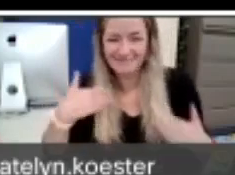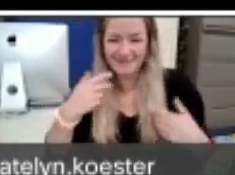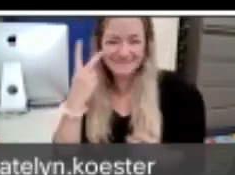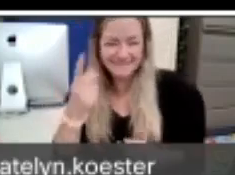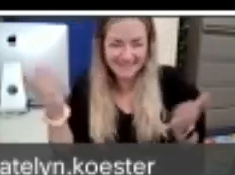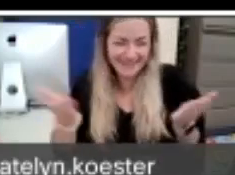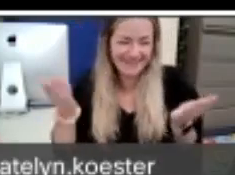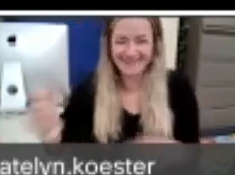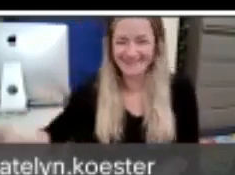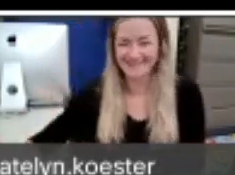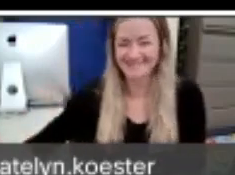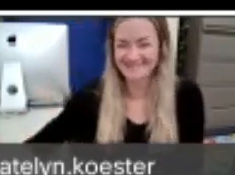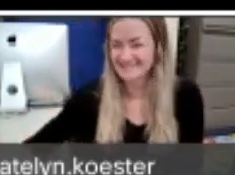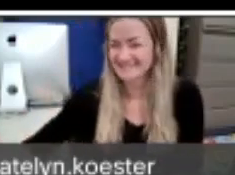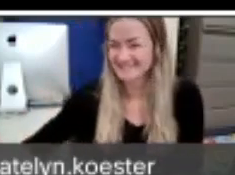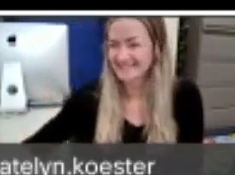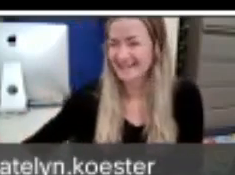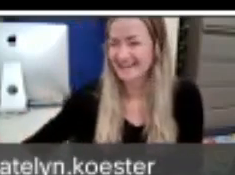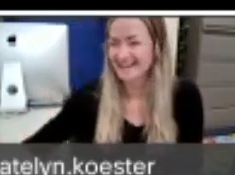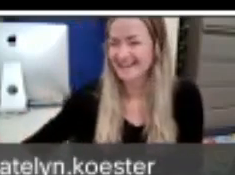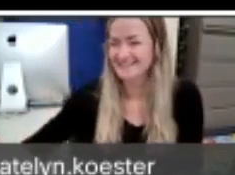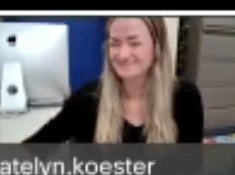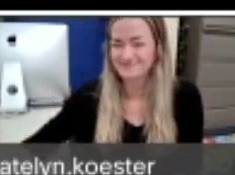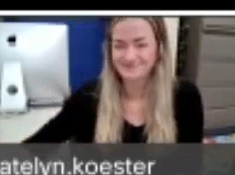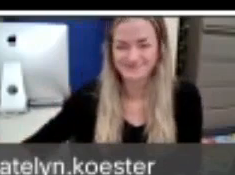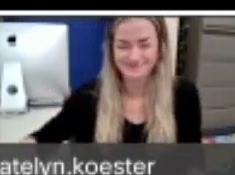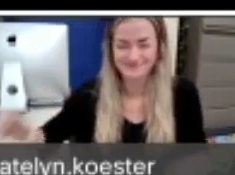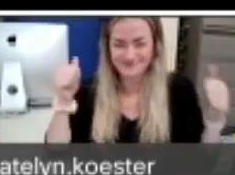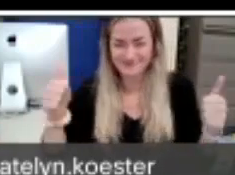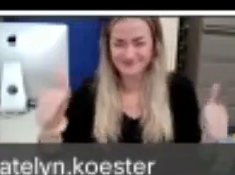Hello, everyone. I'm so happy to see you all here.